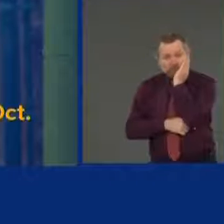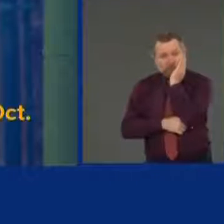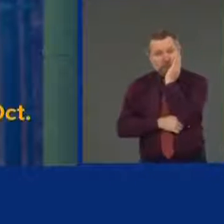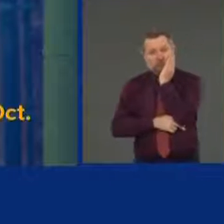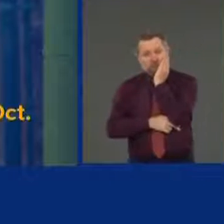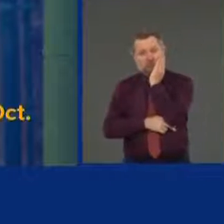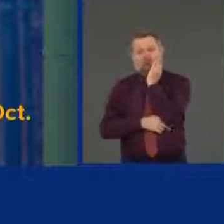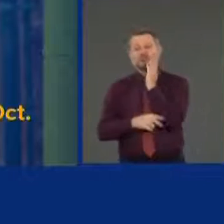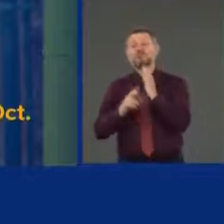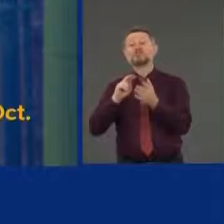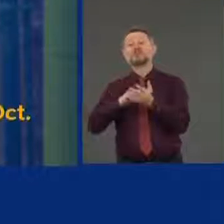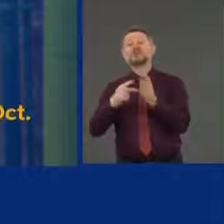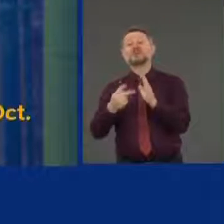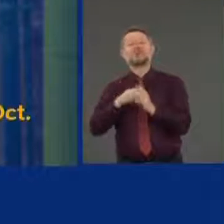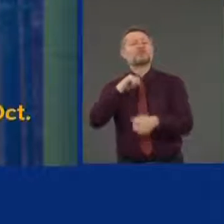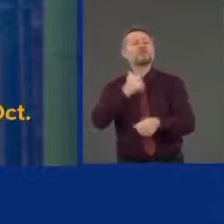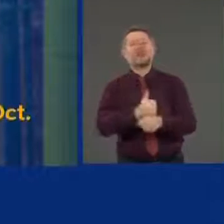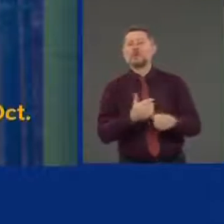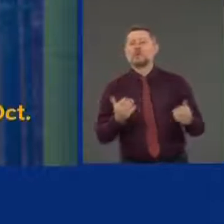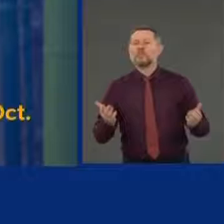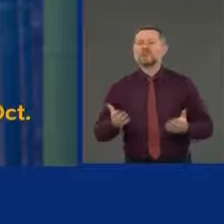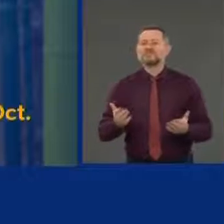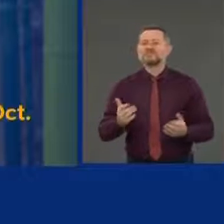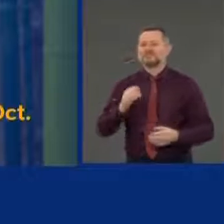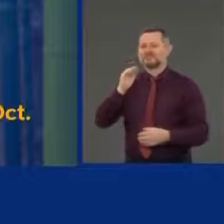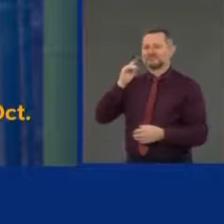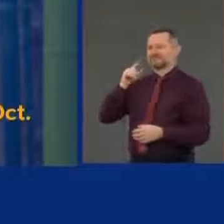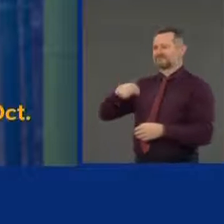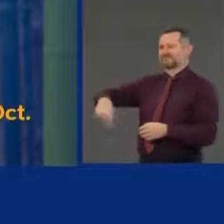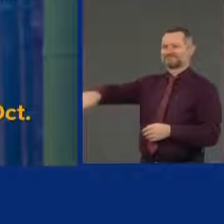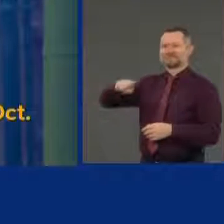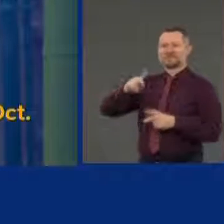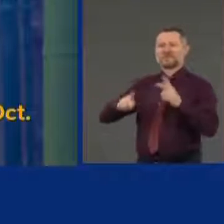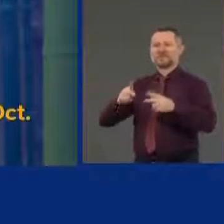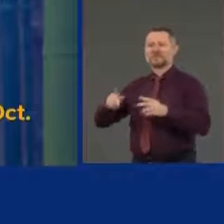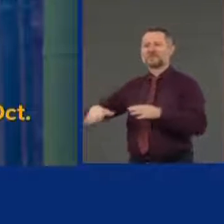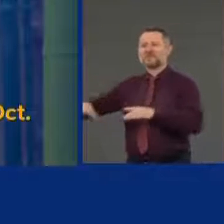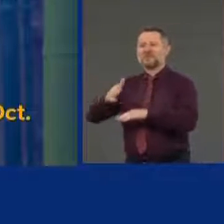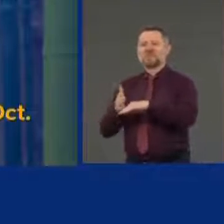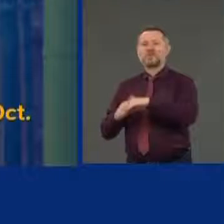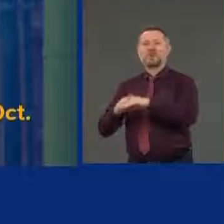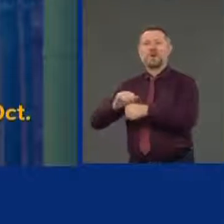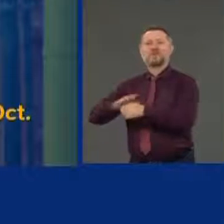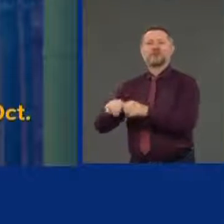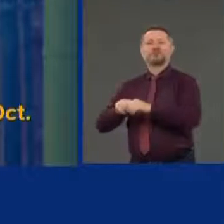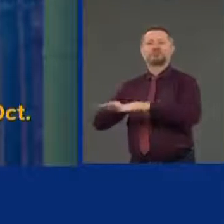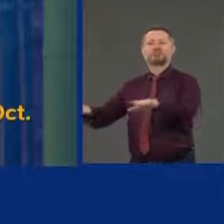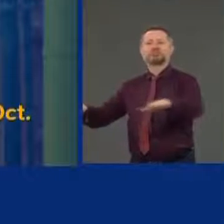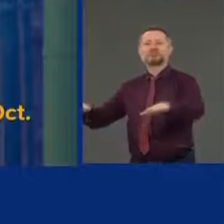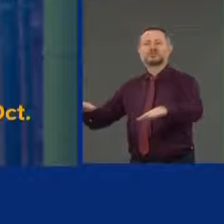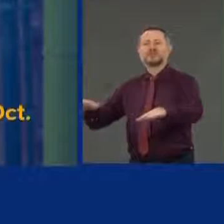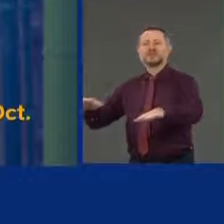Based on what? Based on the increase in the virus's transmission.